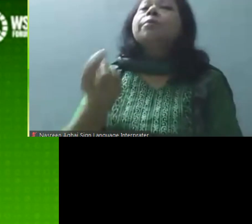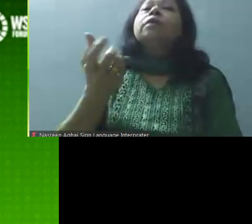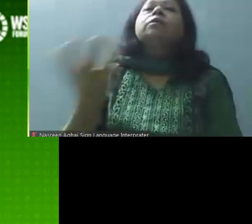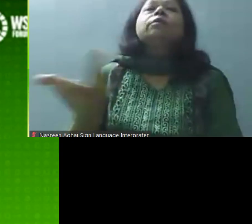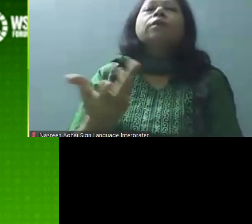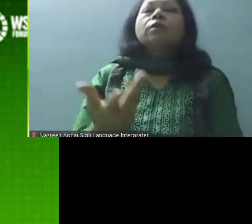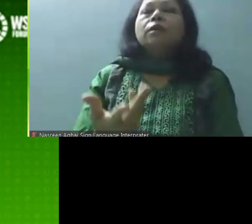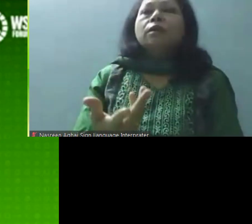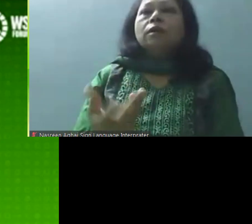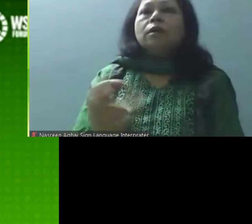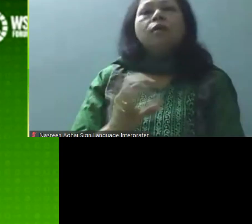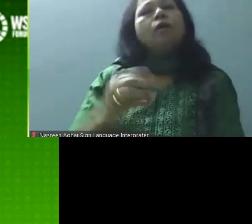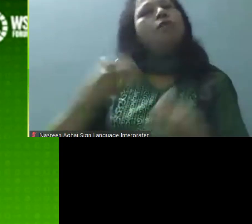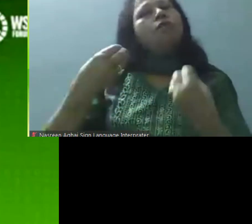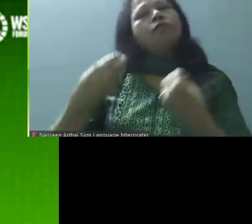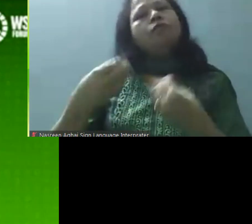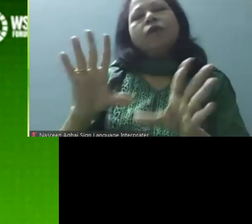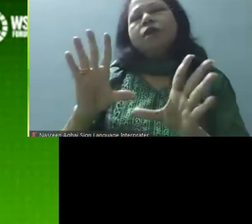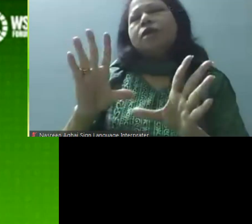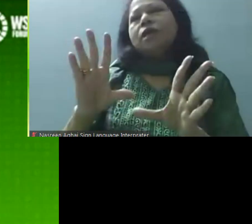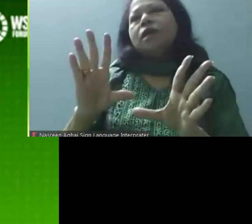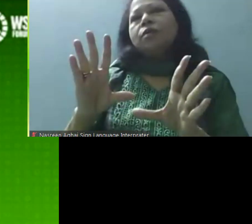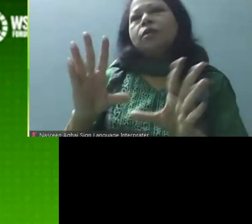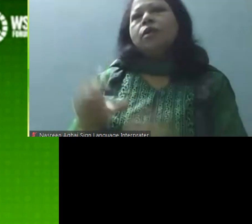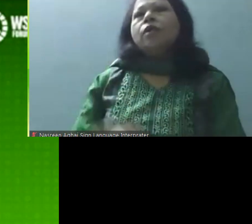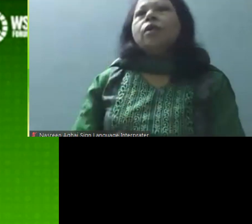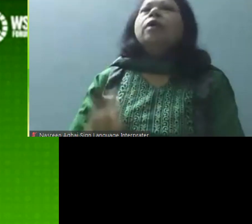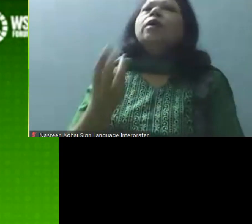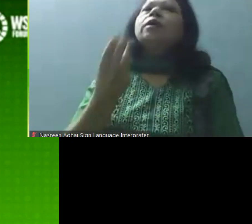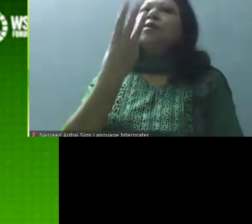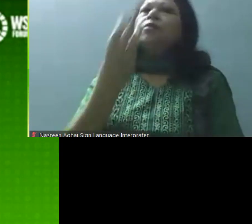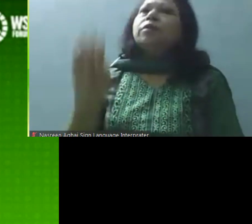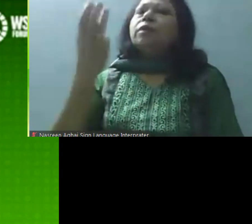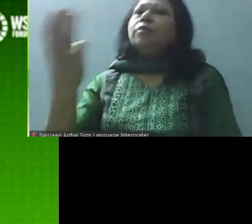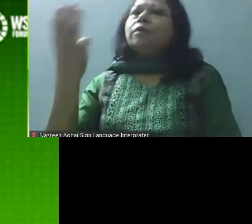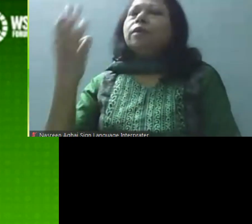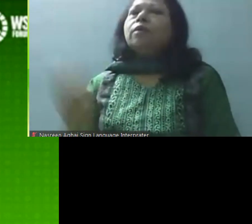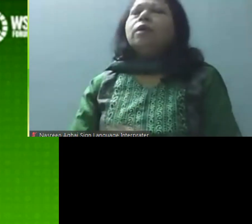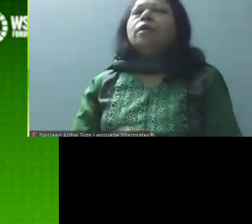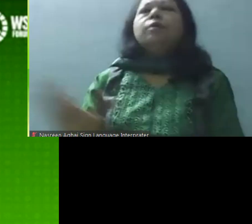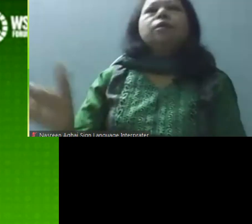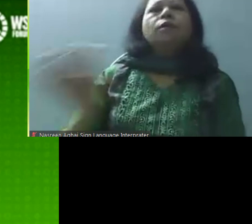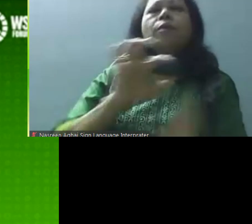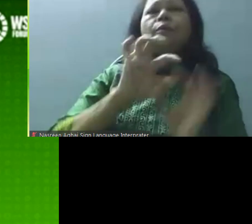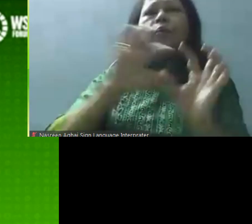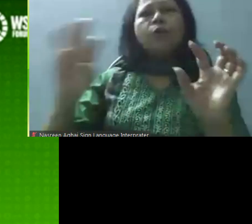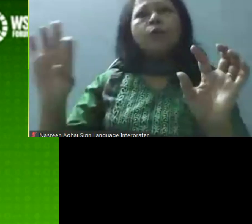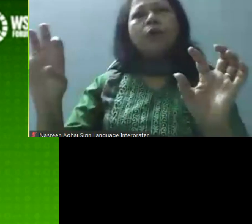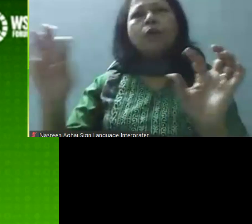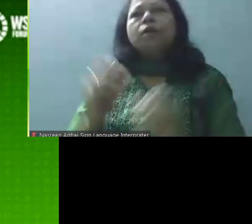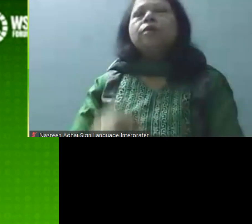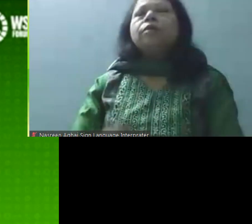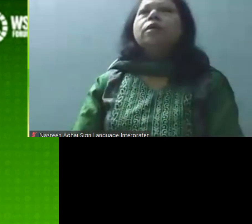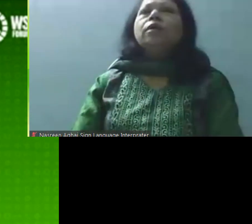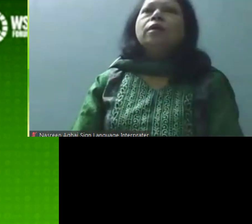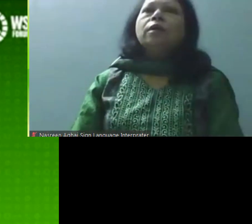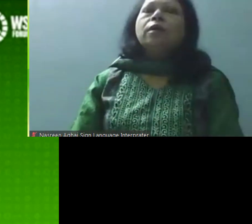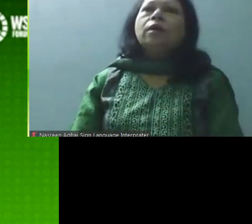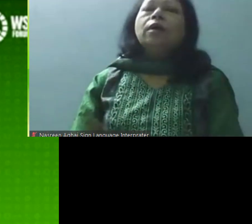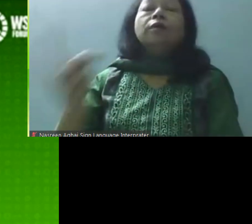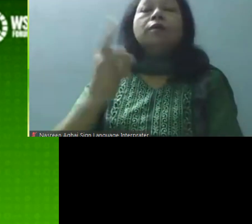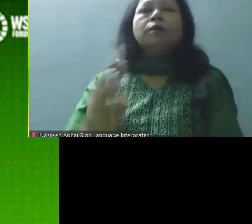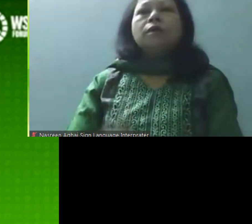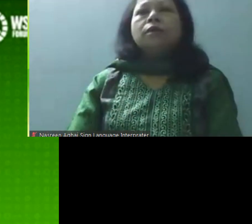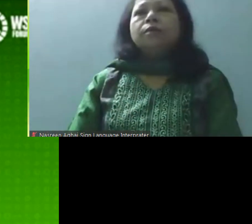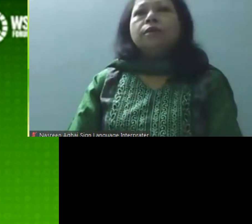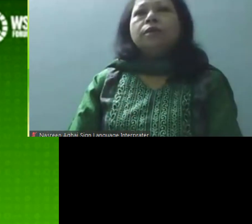is completely free. You can go to www.optikey.org right now. You can download it. Won't cost you anything ever.